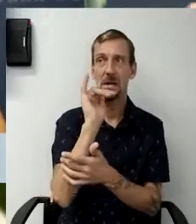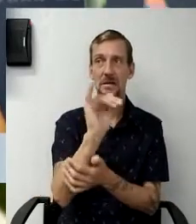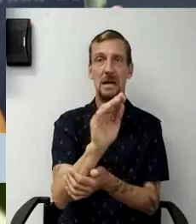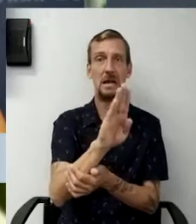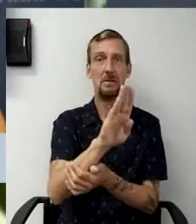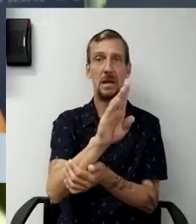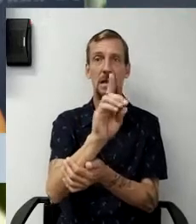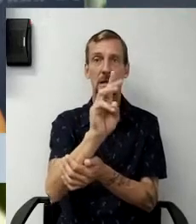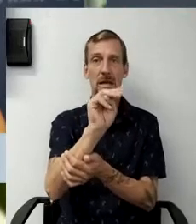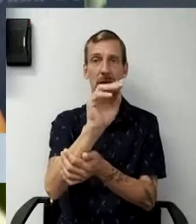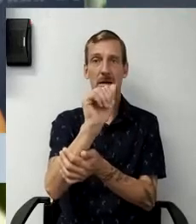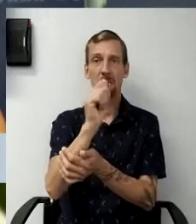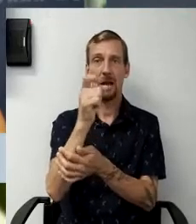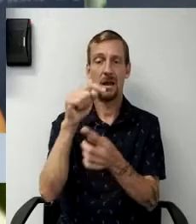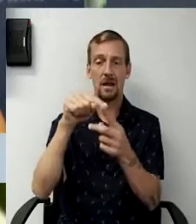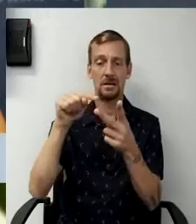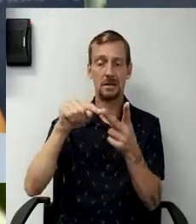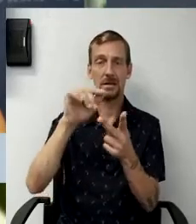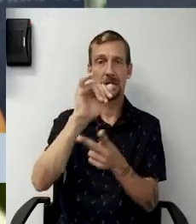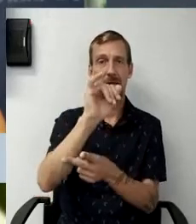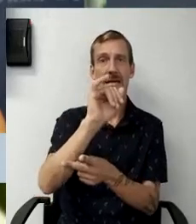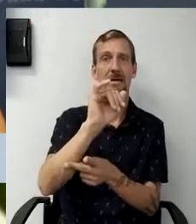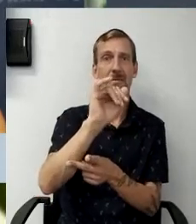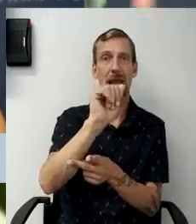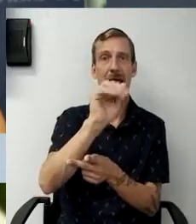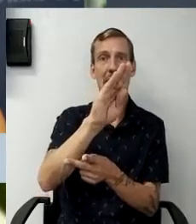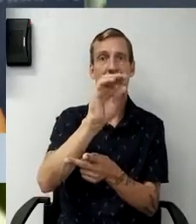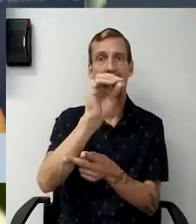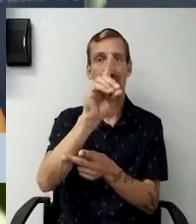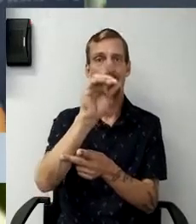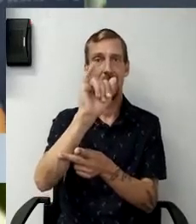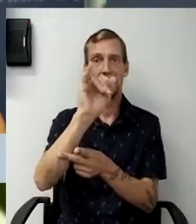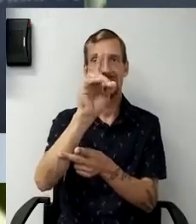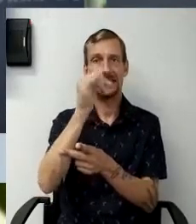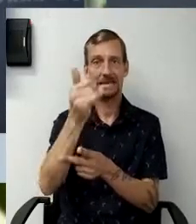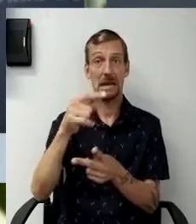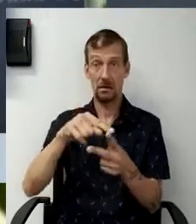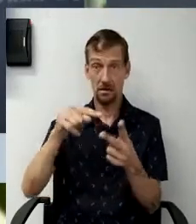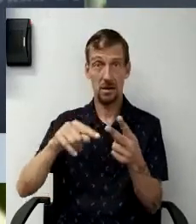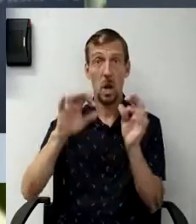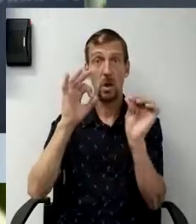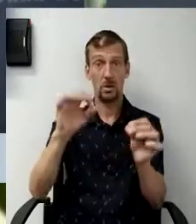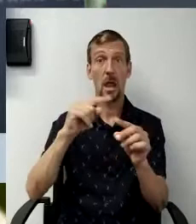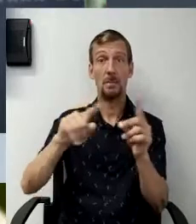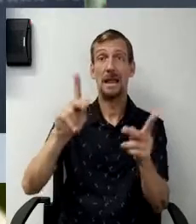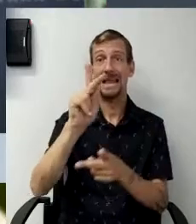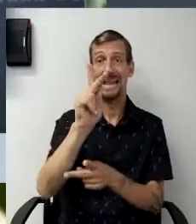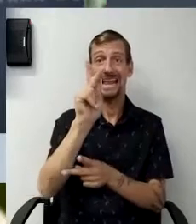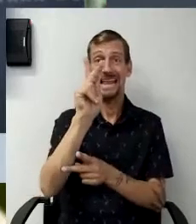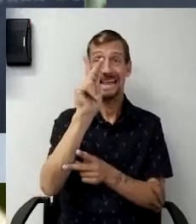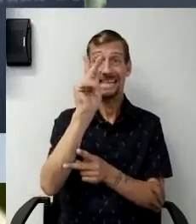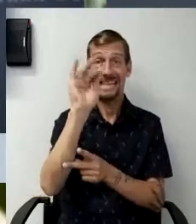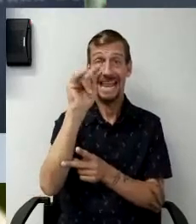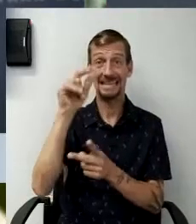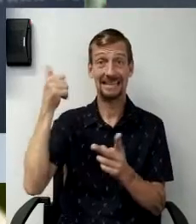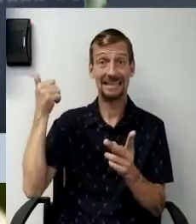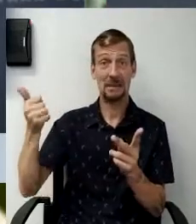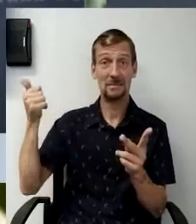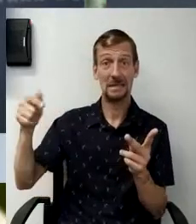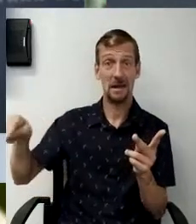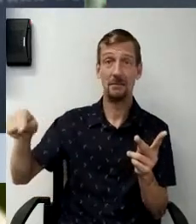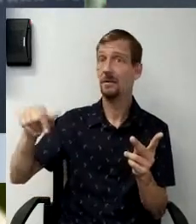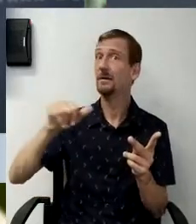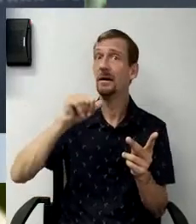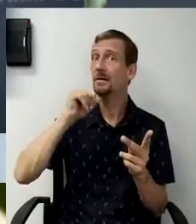BD Max and the Abbott ID Now platforms, the platforms are great. The reagents, the kits that we use are now